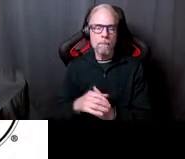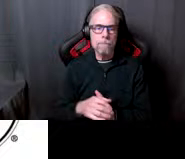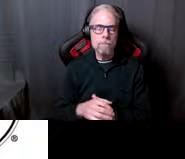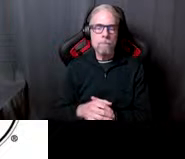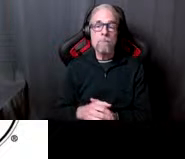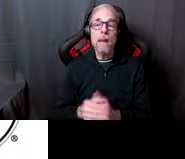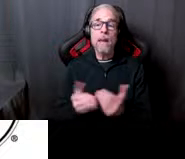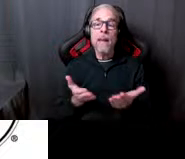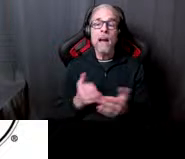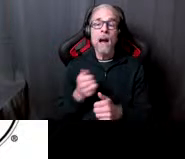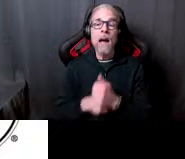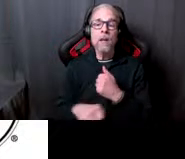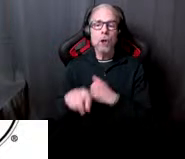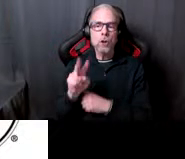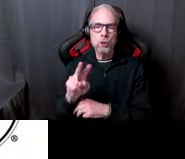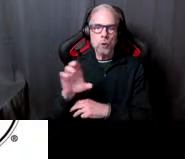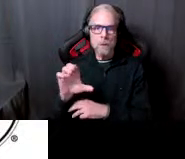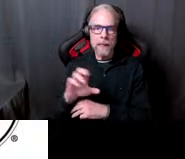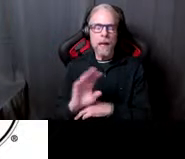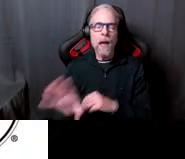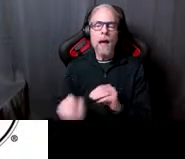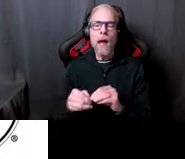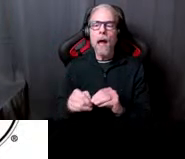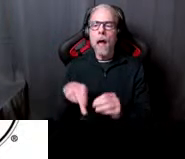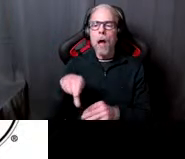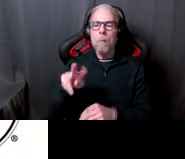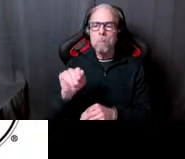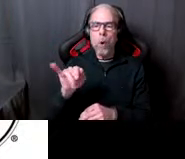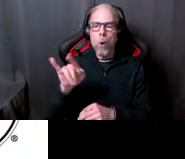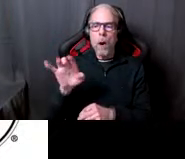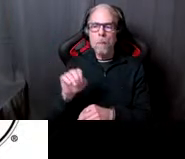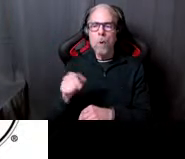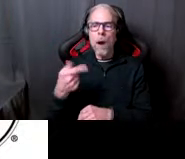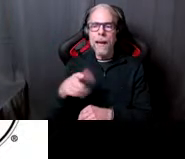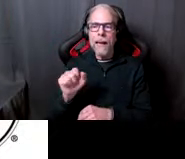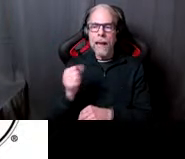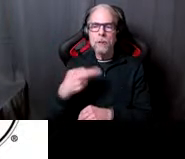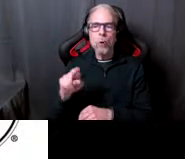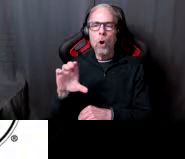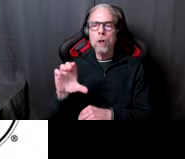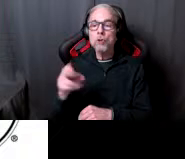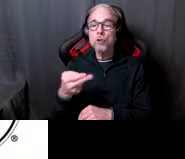Here under 2C, we added portable gas or charcoal stoves